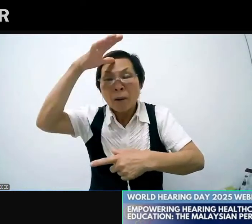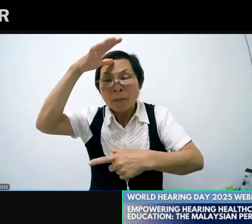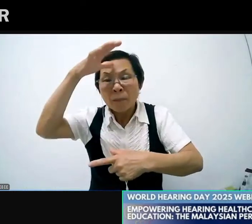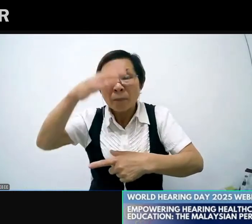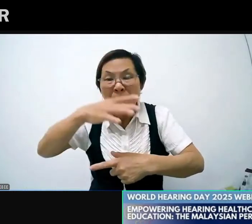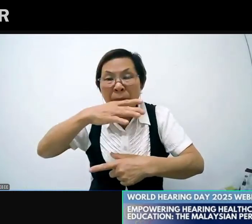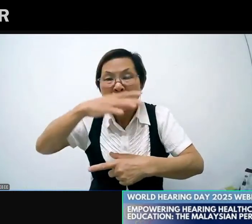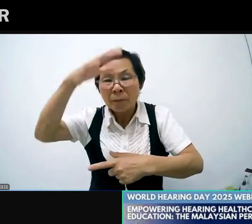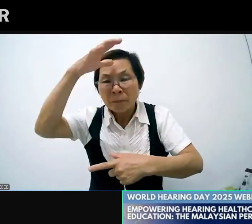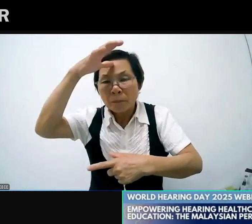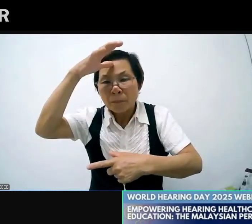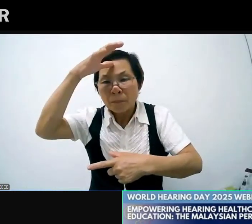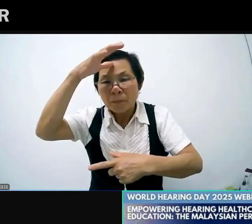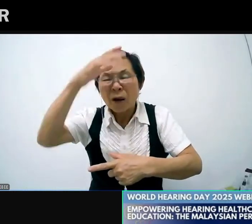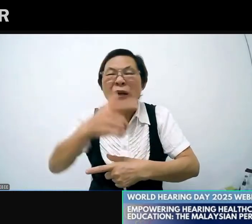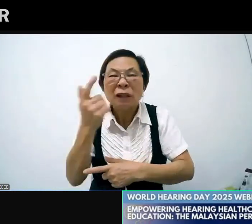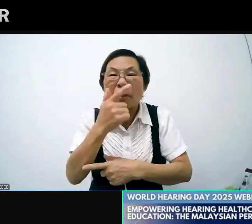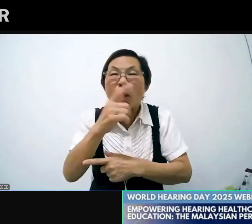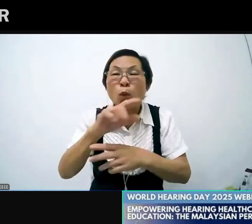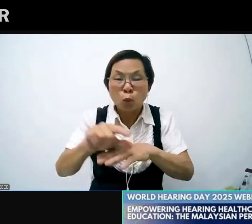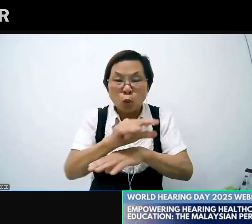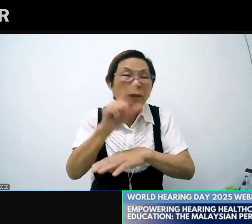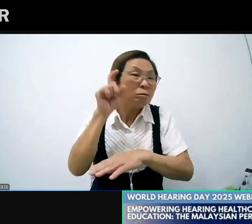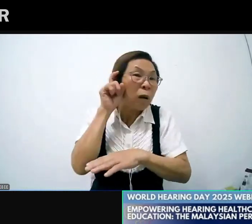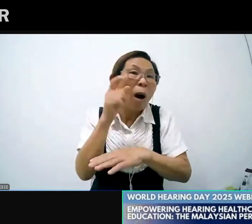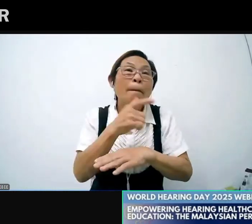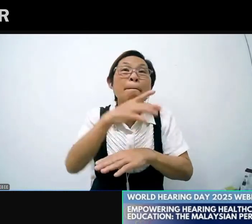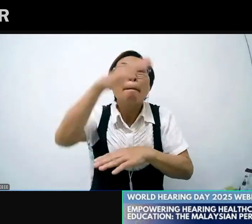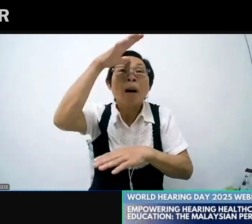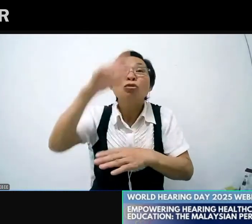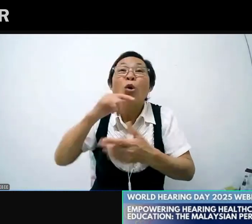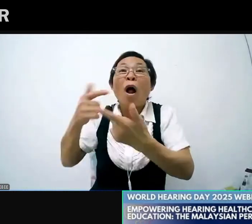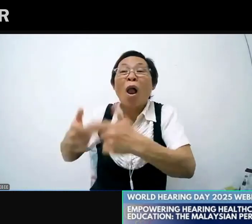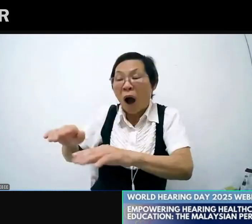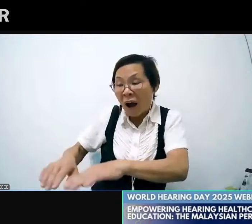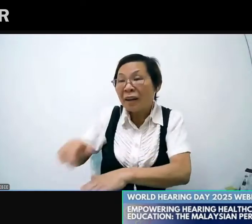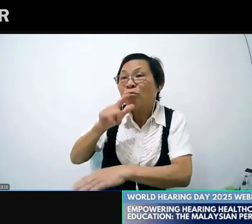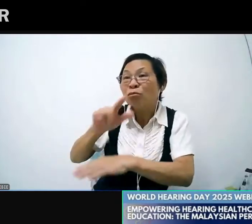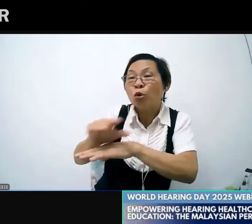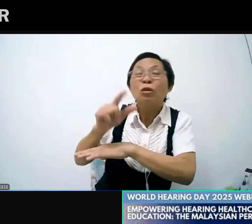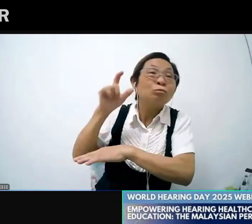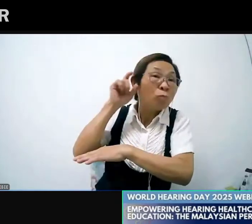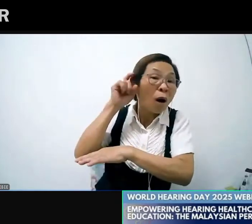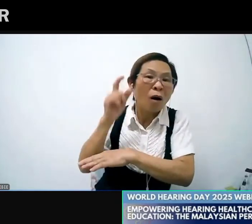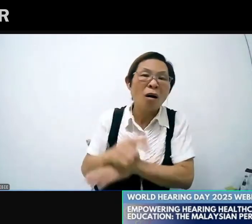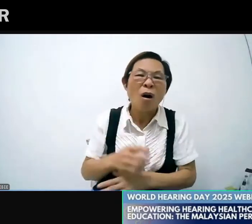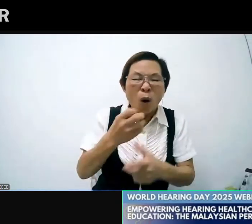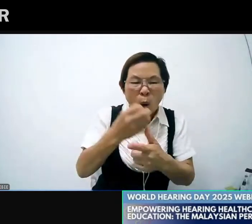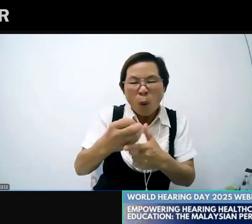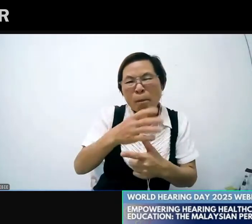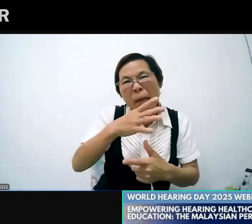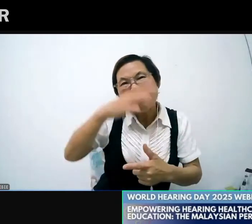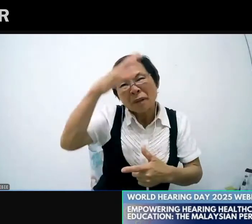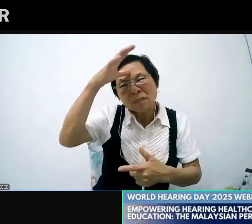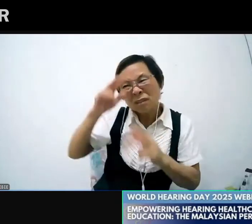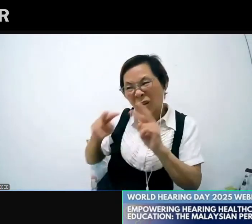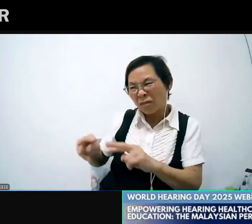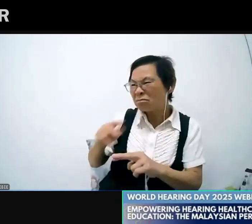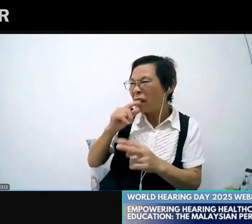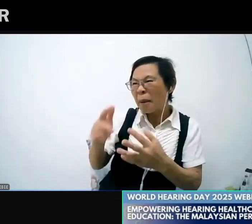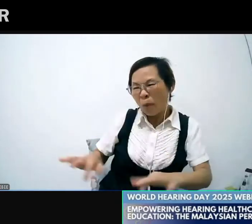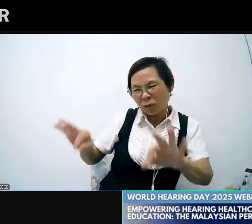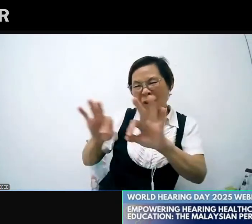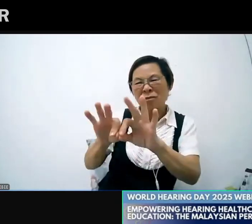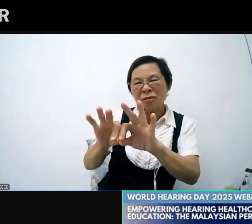or skip using it altogether. Or when maybe parents don't see because to